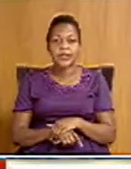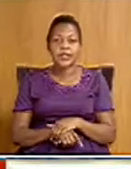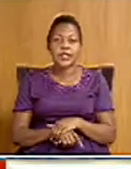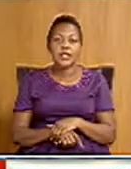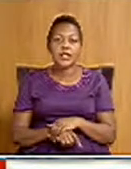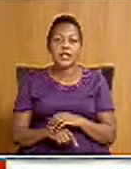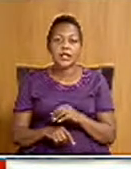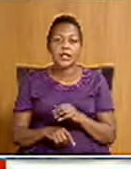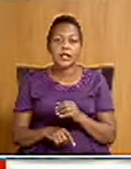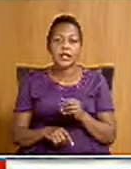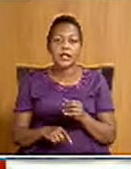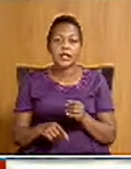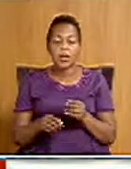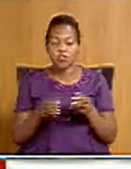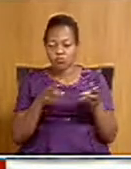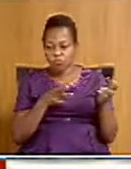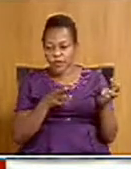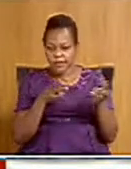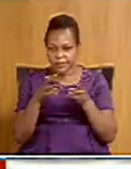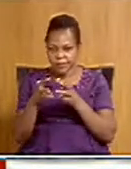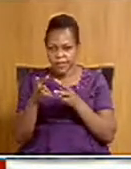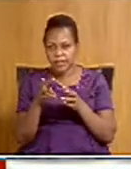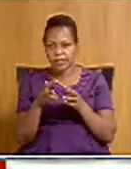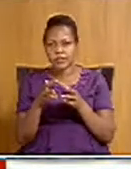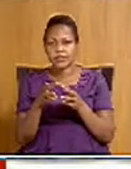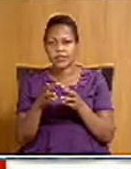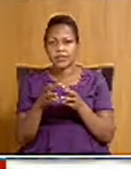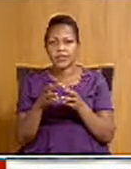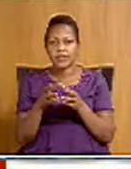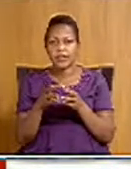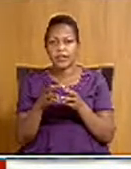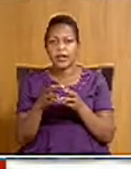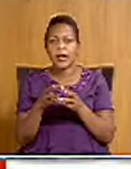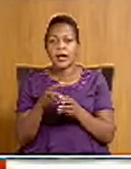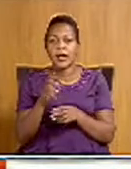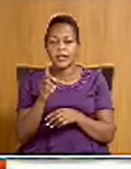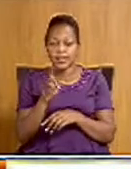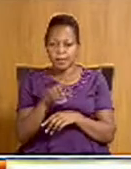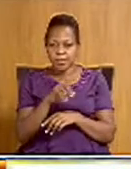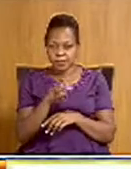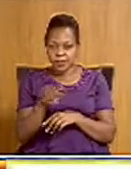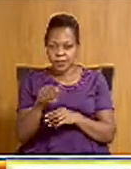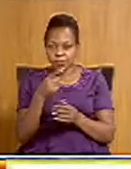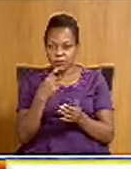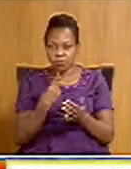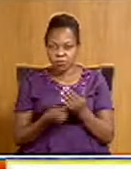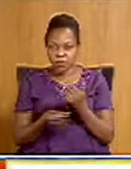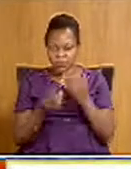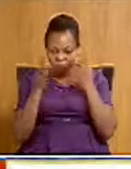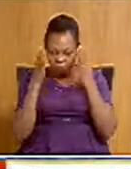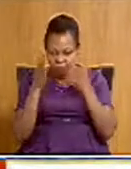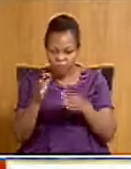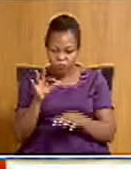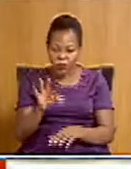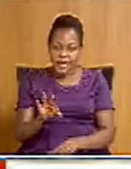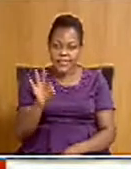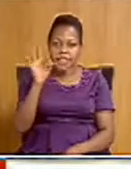Philosophically and strategically, the main mistake was to emphasize identity,